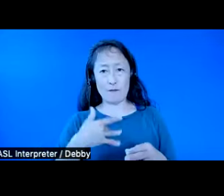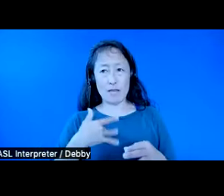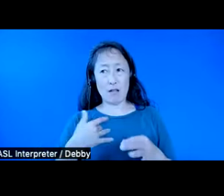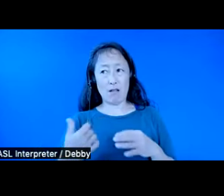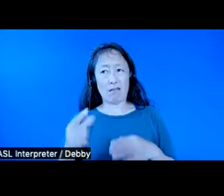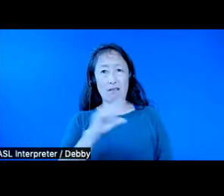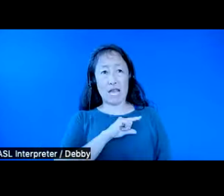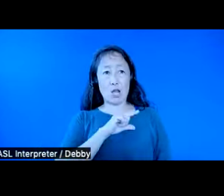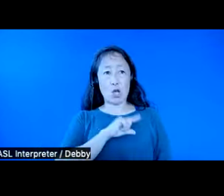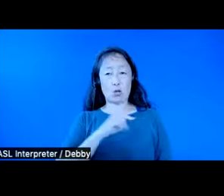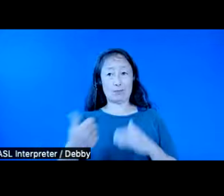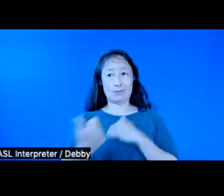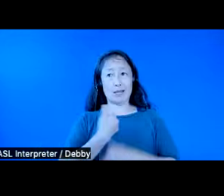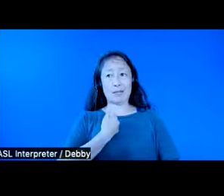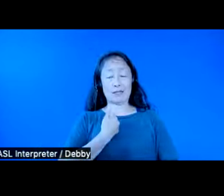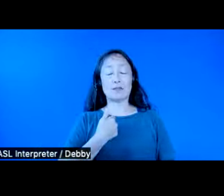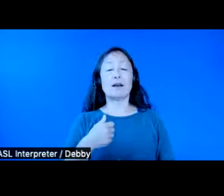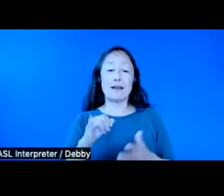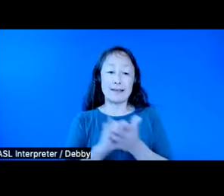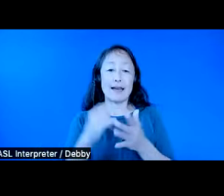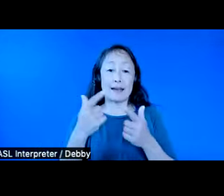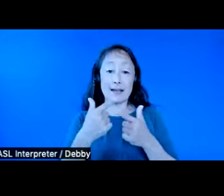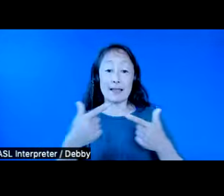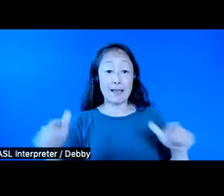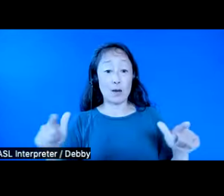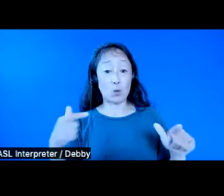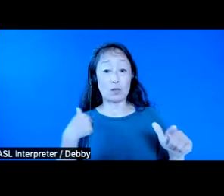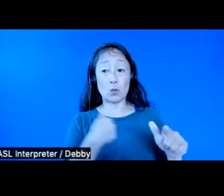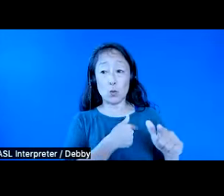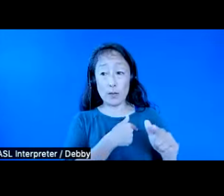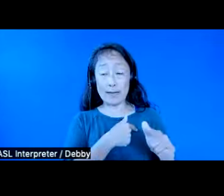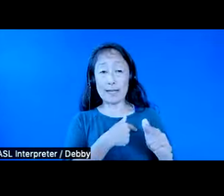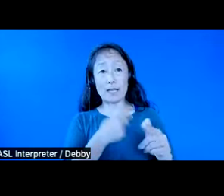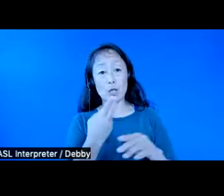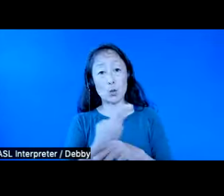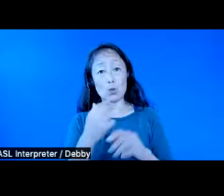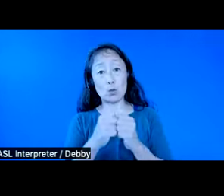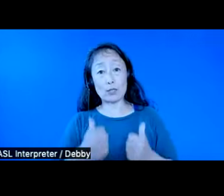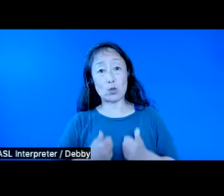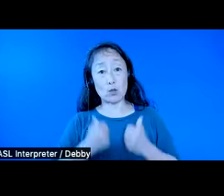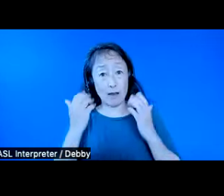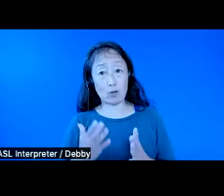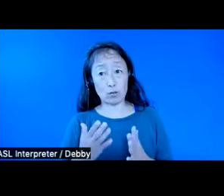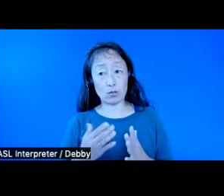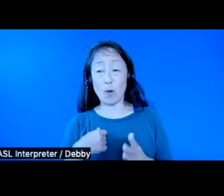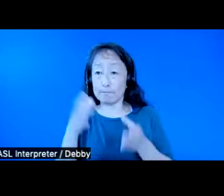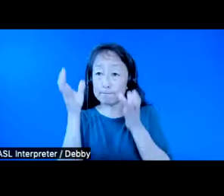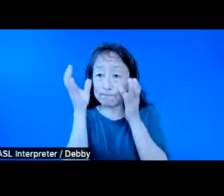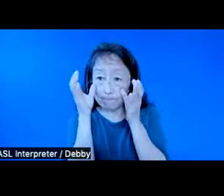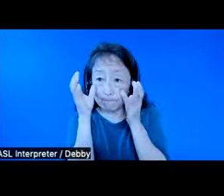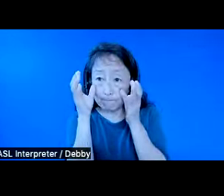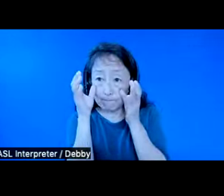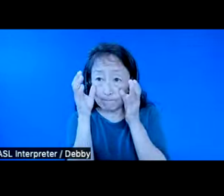that's the language that we approach survivors with, that like, I hear you, say what you need to say. We understand